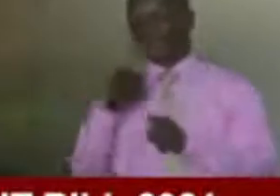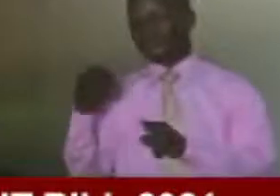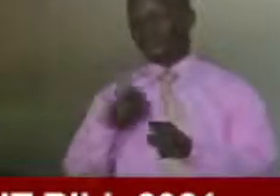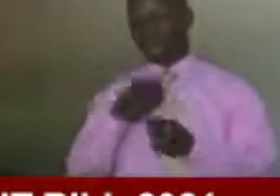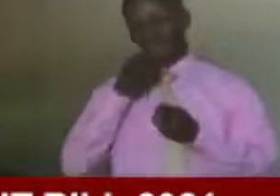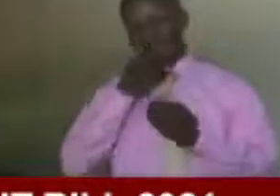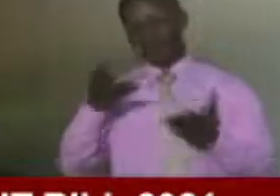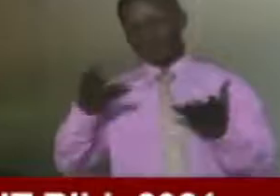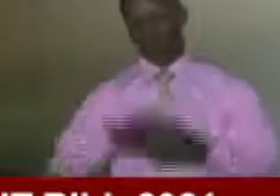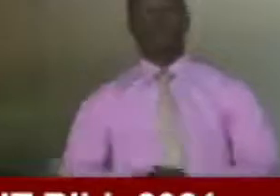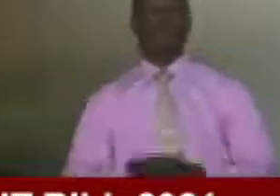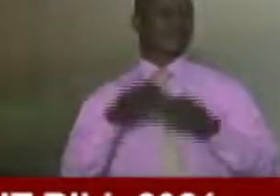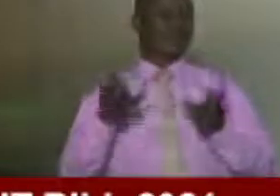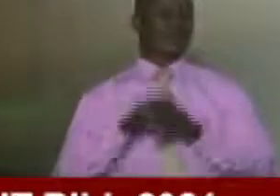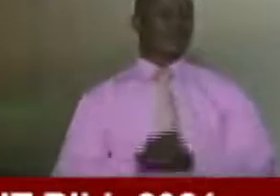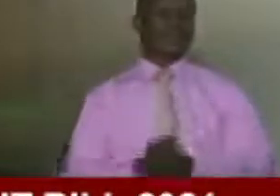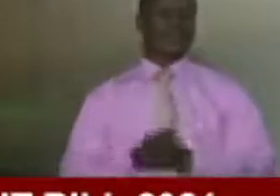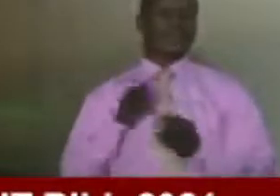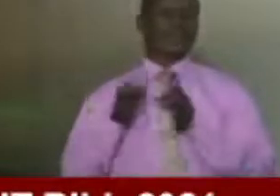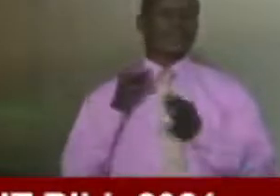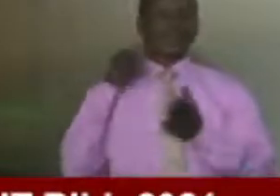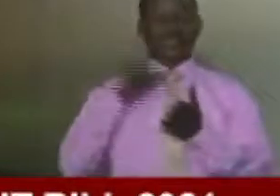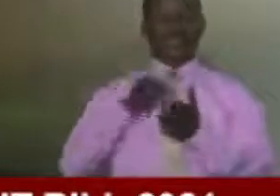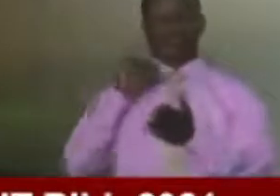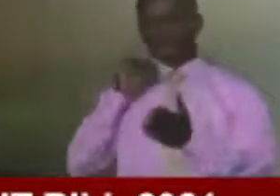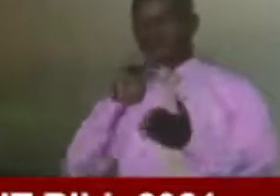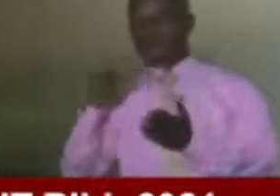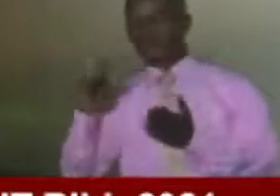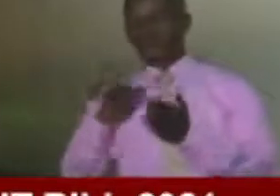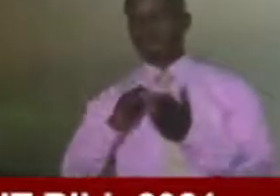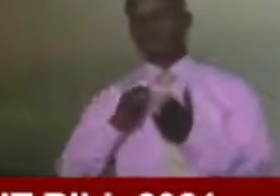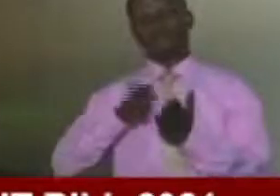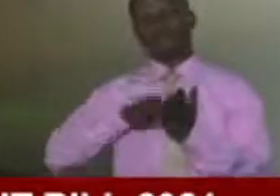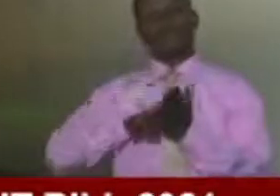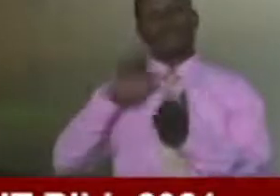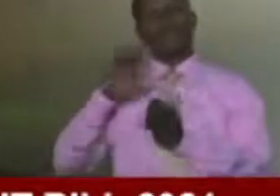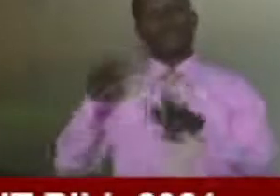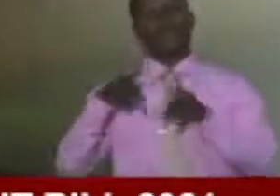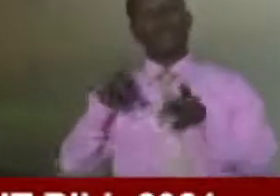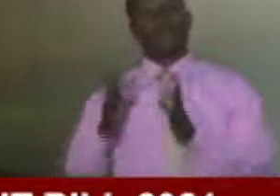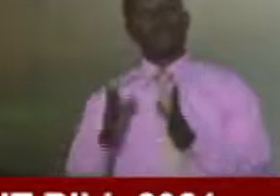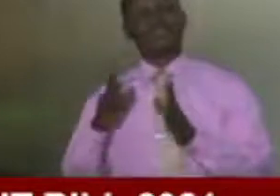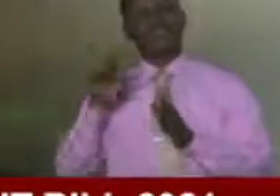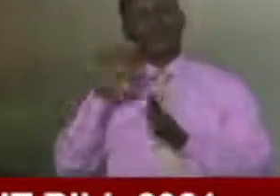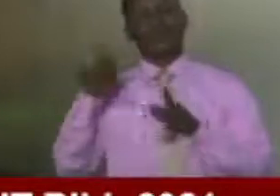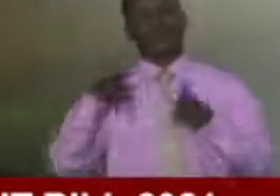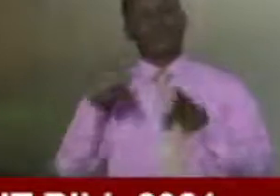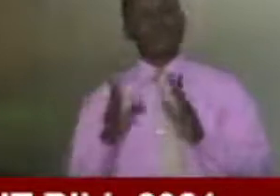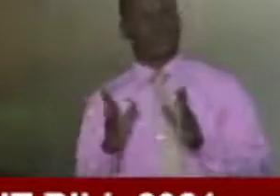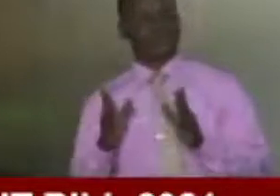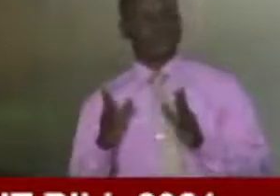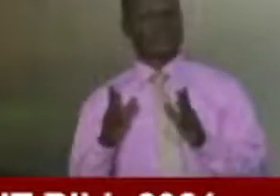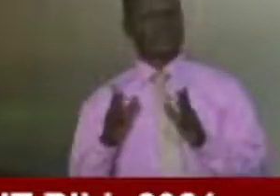You are very close to power. I'm talking about power at the center, meaning that your party holds sway at the center. And a lot